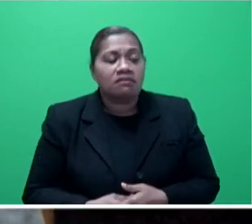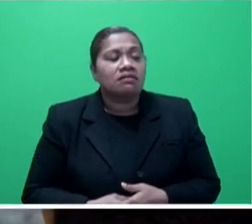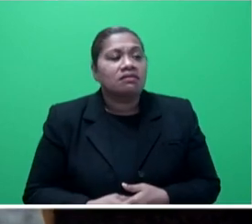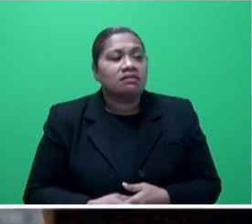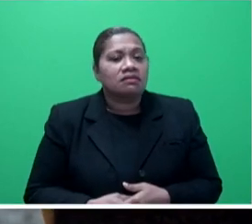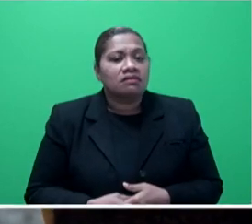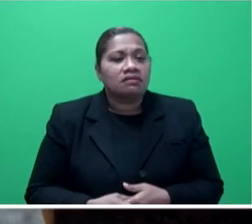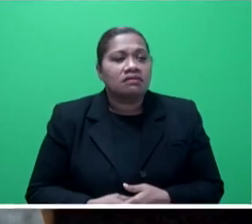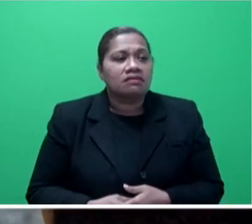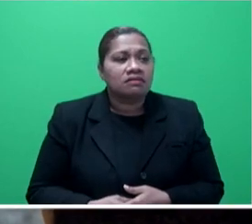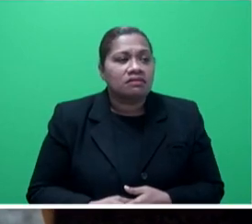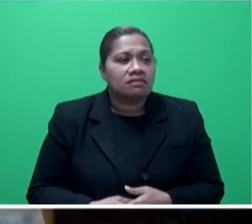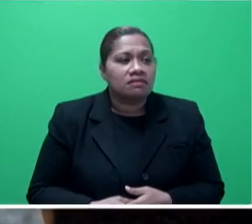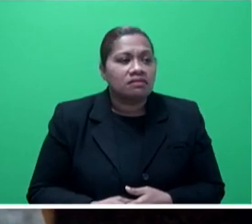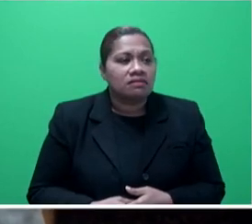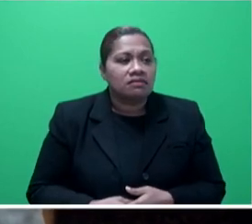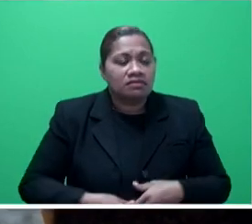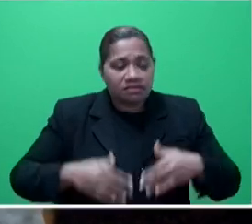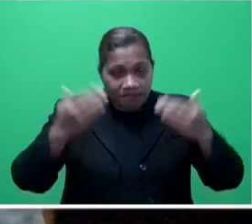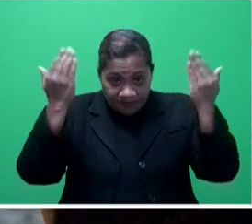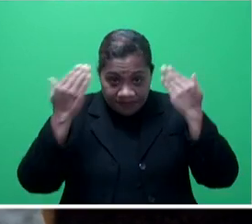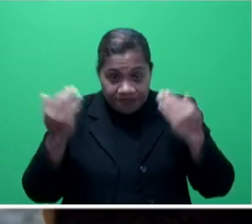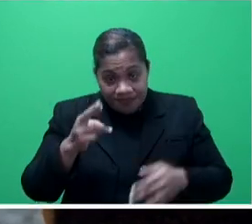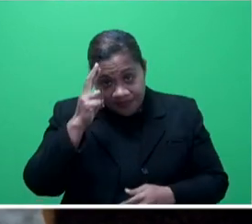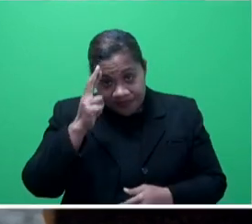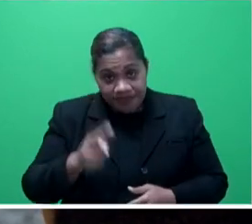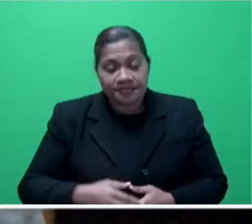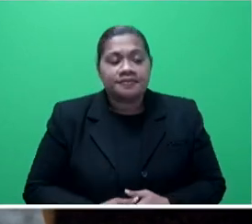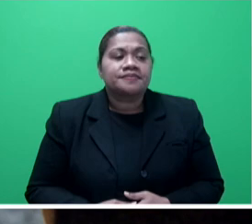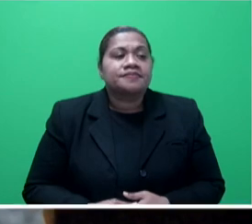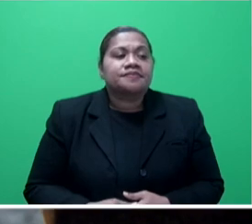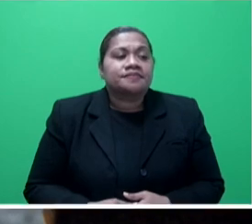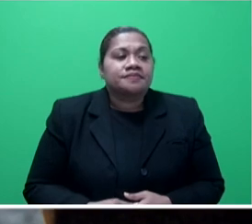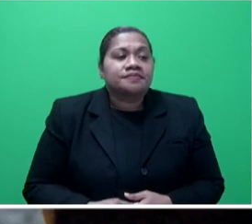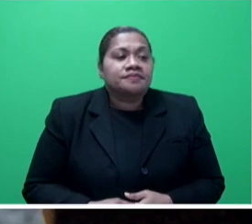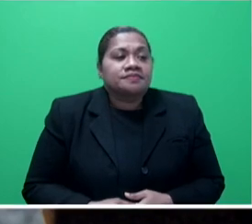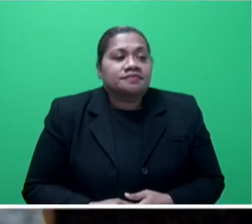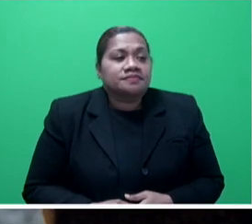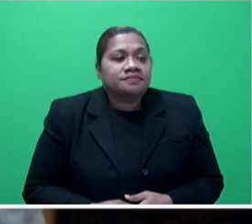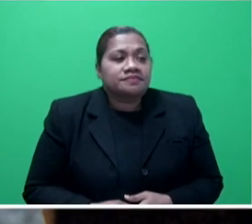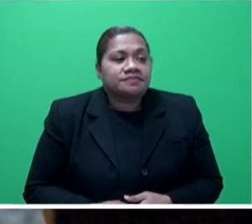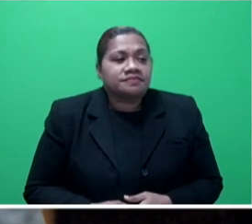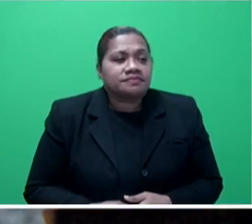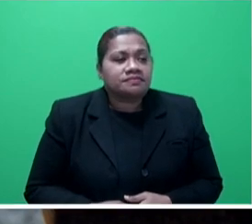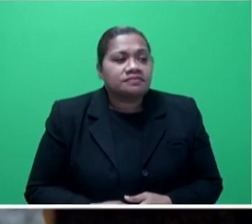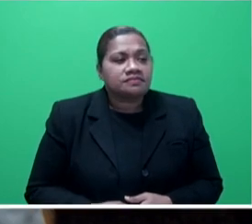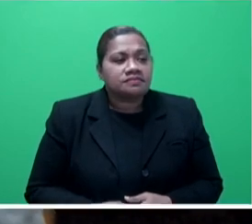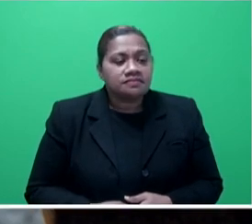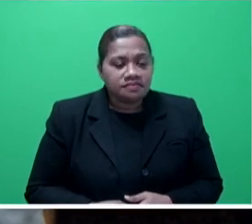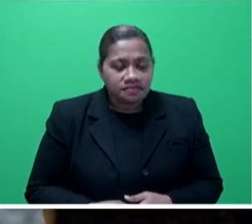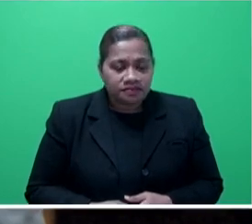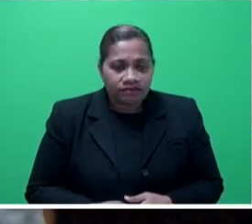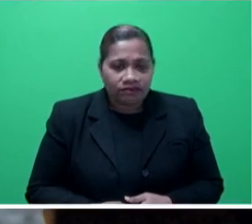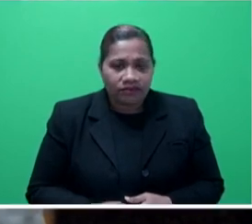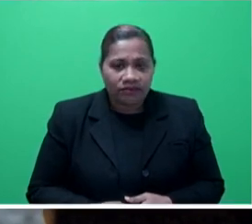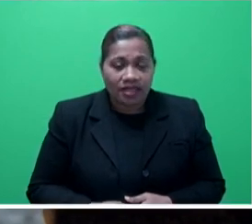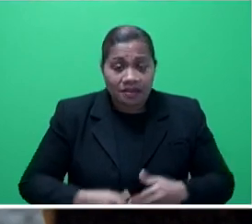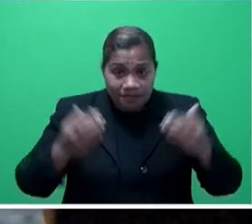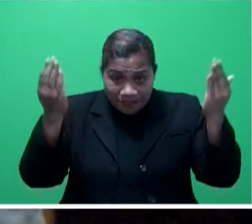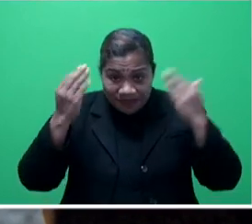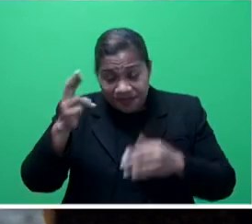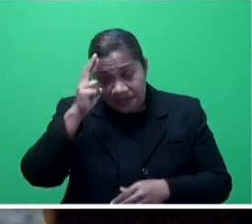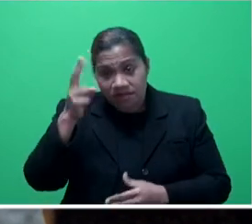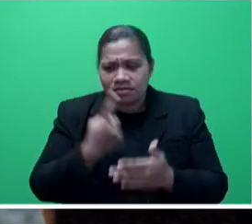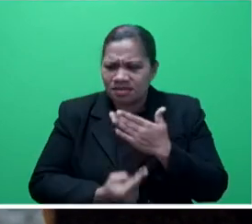transparent. Mr. Speaker, sir, so it's illogical. It is illogical, Mr. Speaker, sir. You see, they've been caught